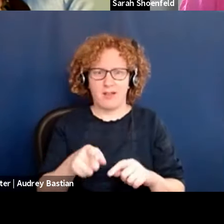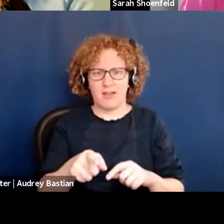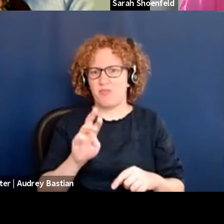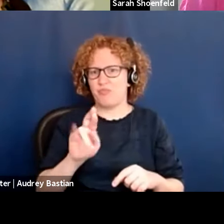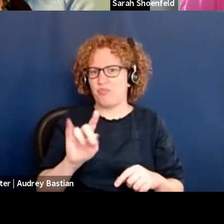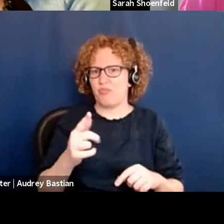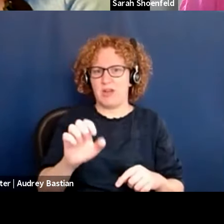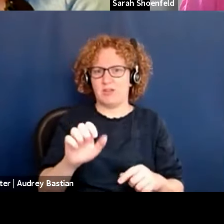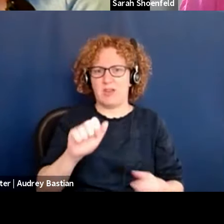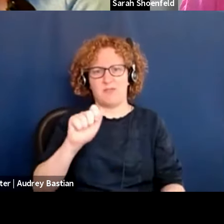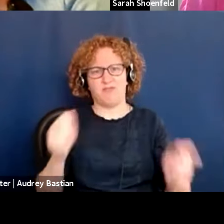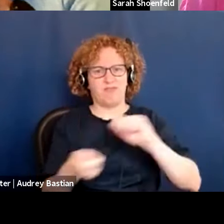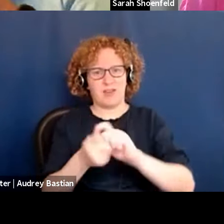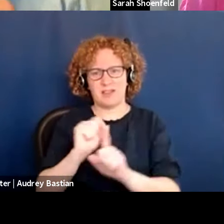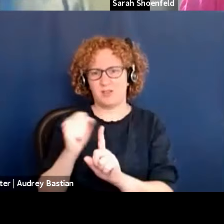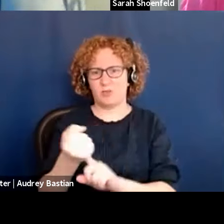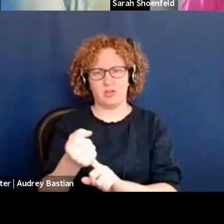That's all I want to say.